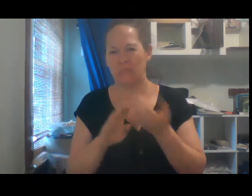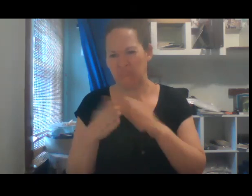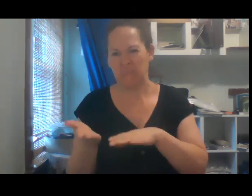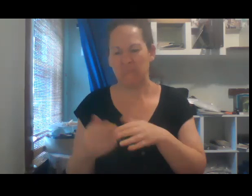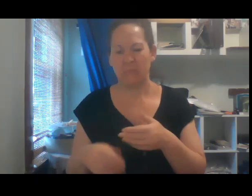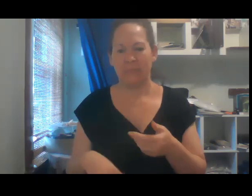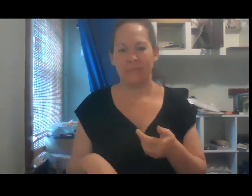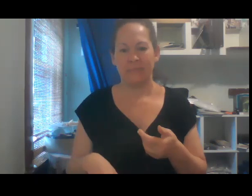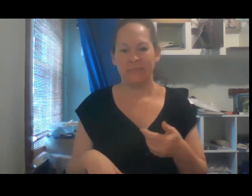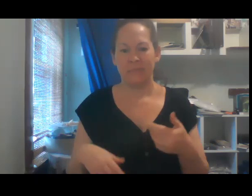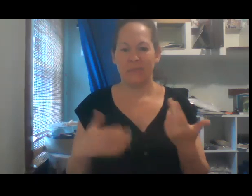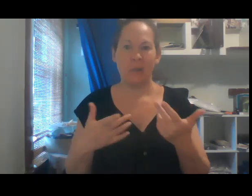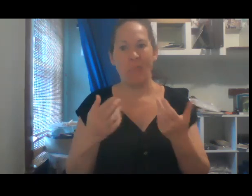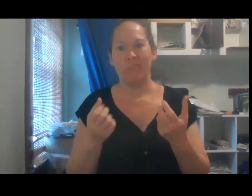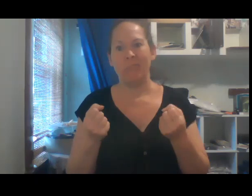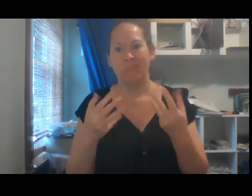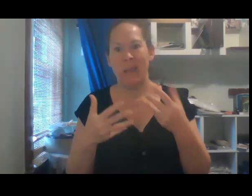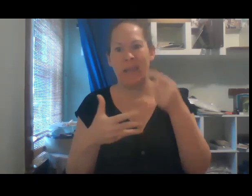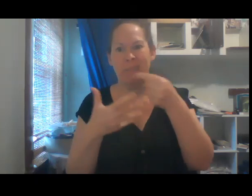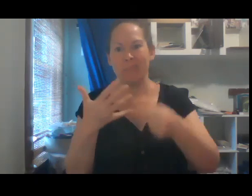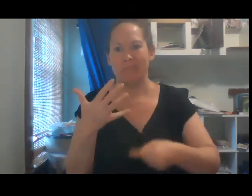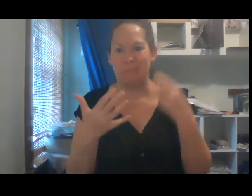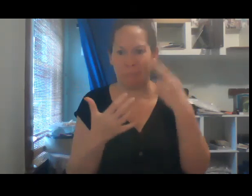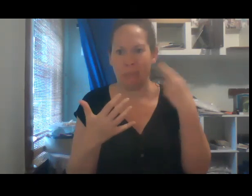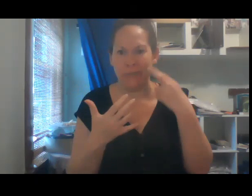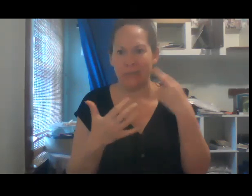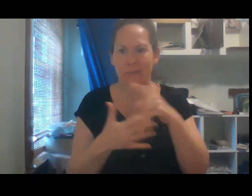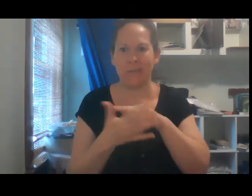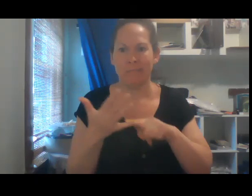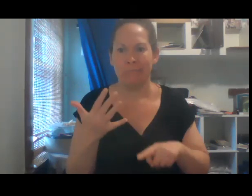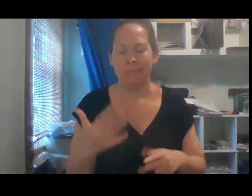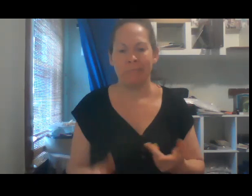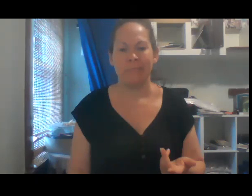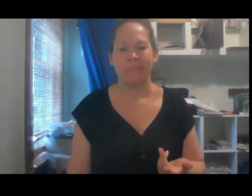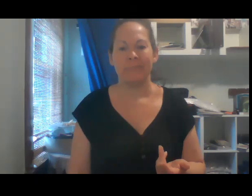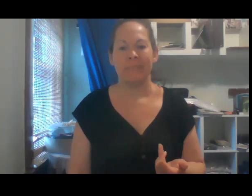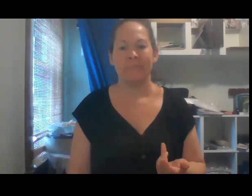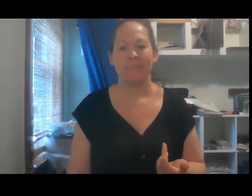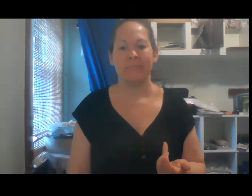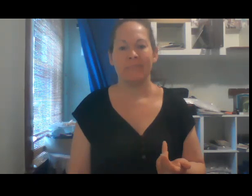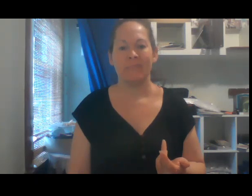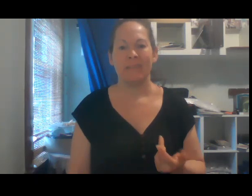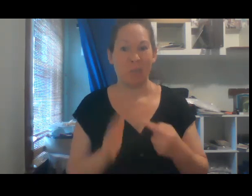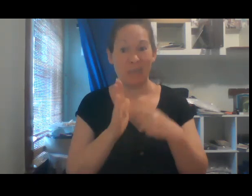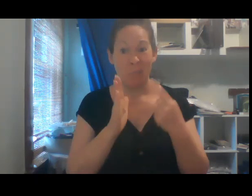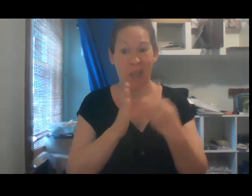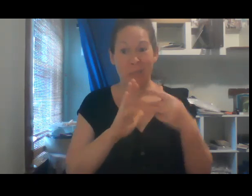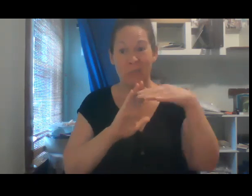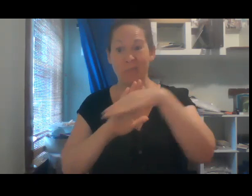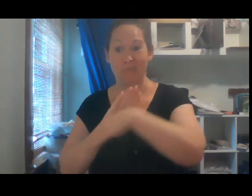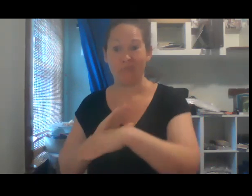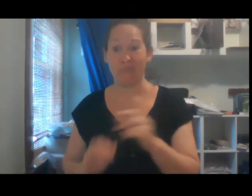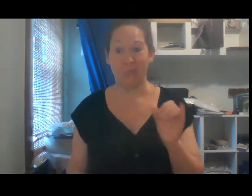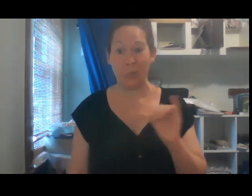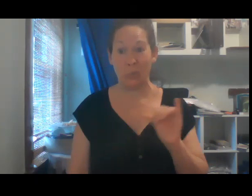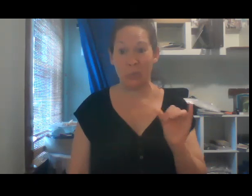populate completely, right? Or infinitely. There's a limiting factor that causes a decay model. And those two